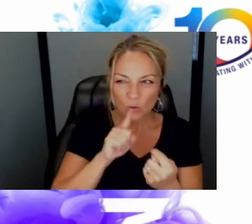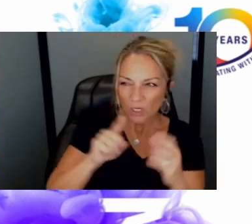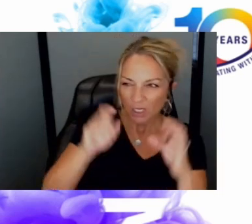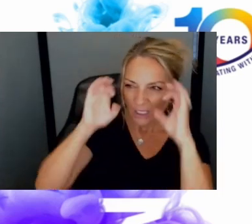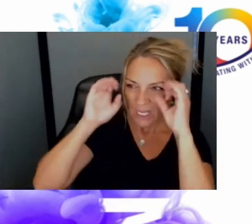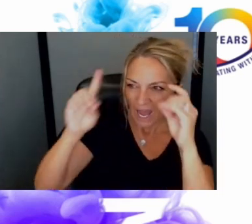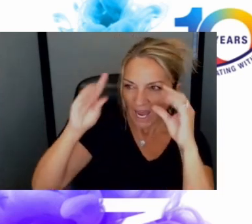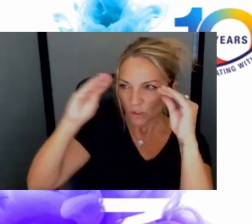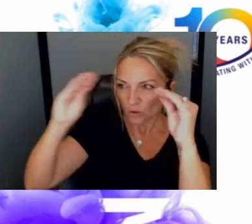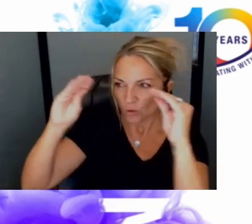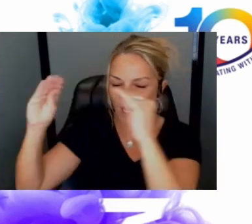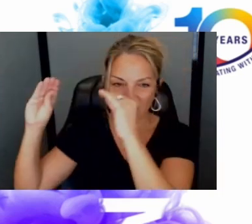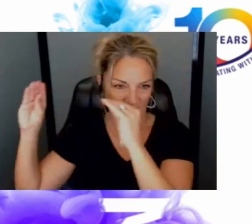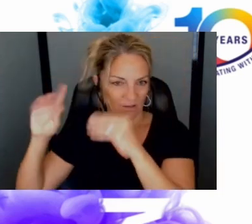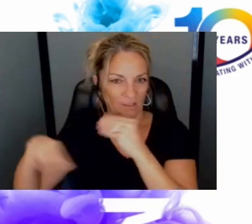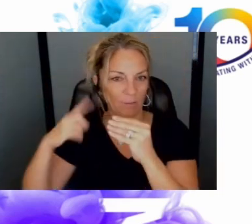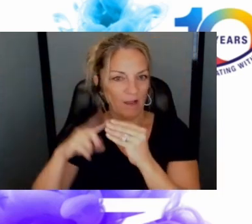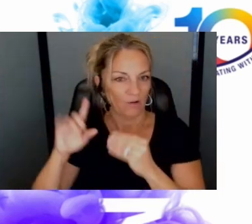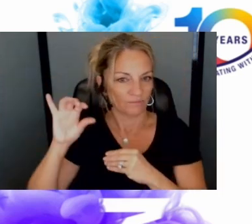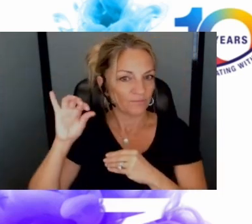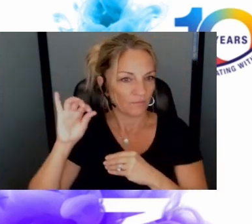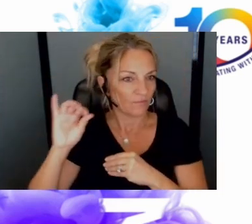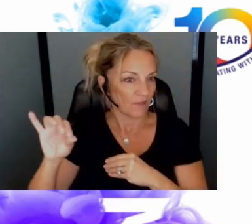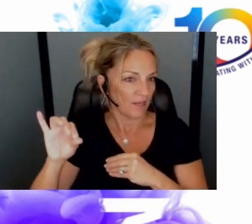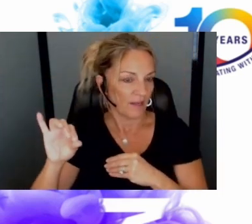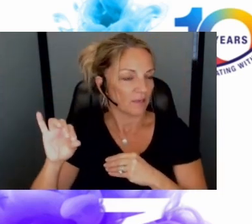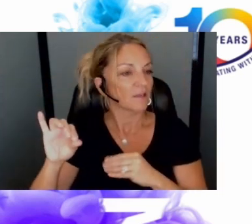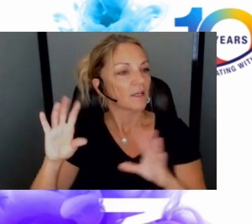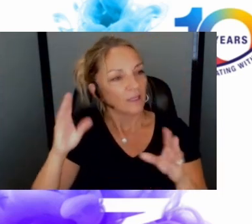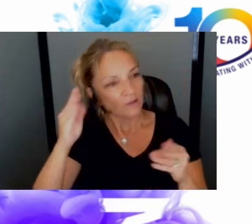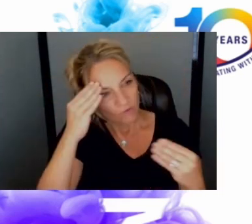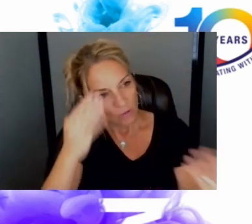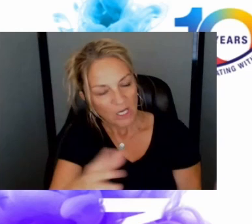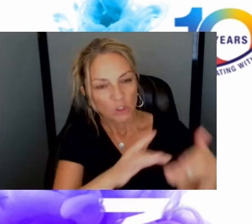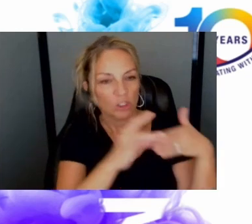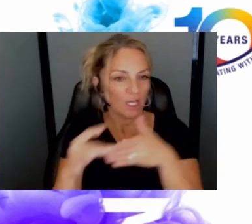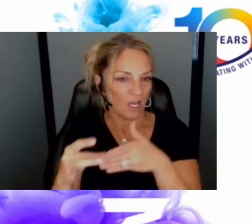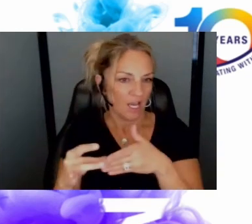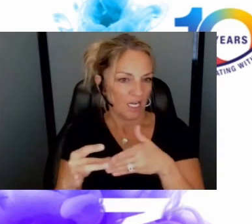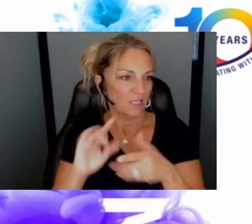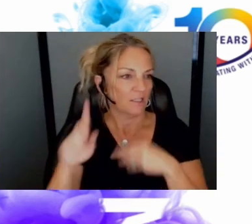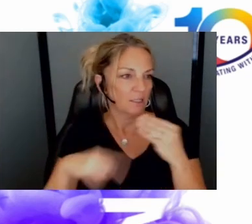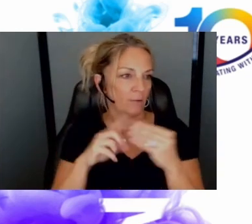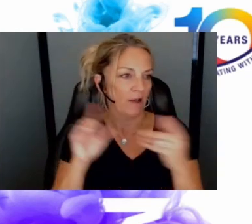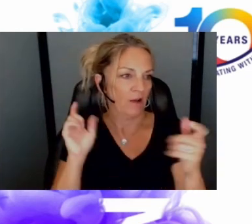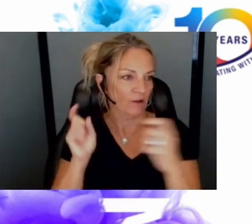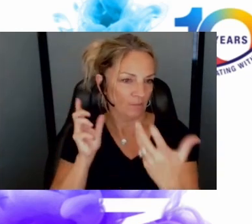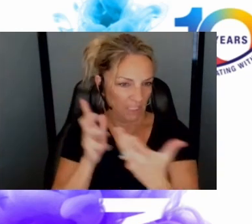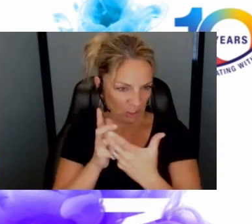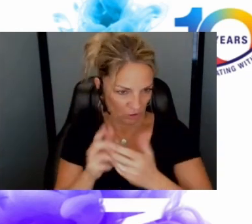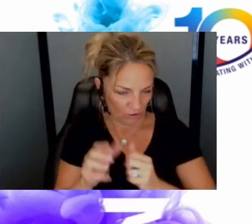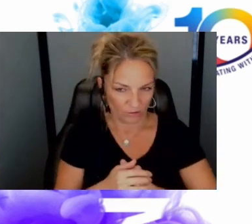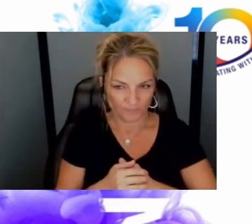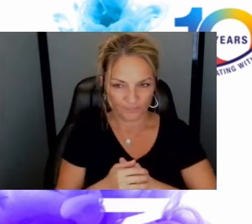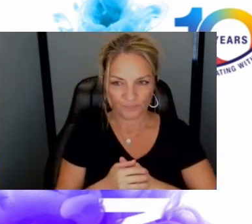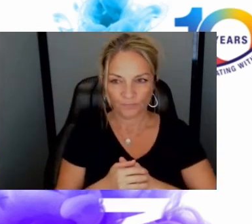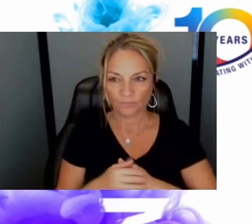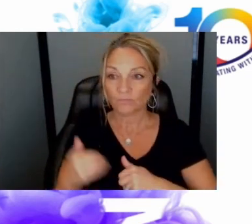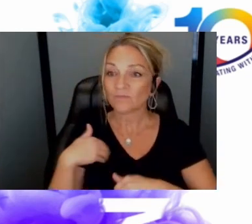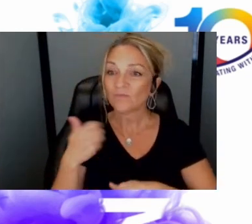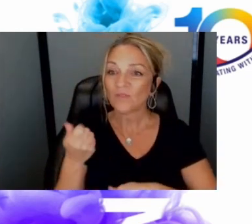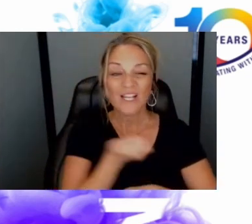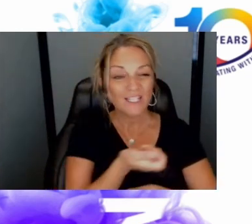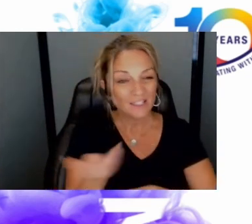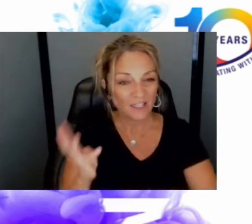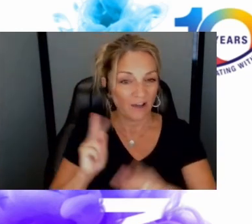and to provide information and guidance around accommodations. And, there were several people who didn't know what